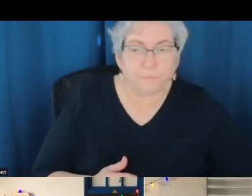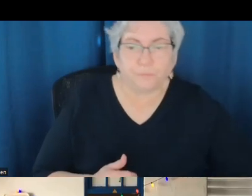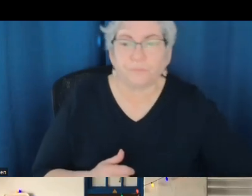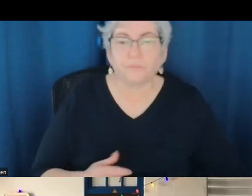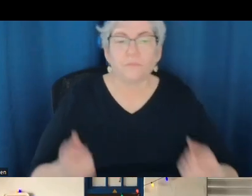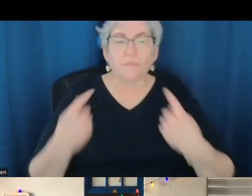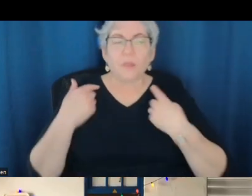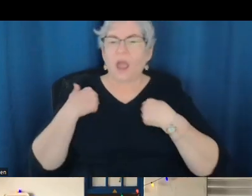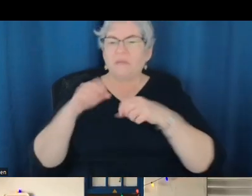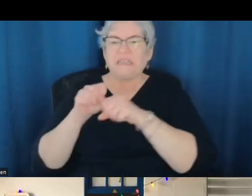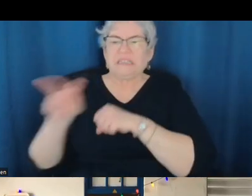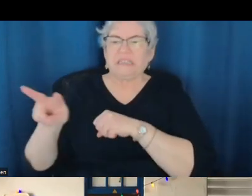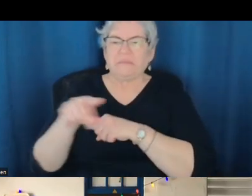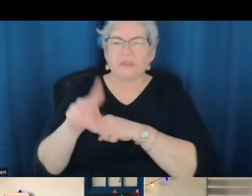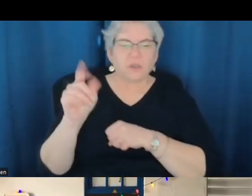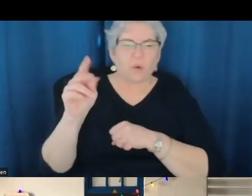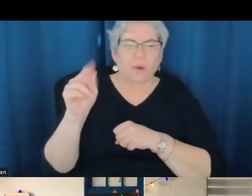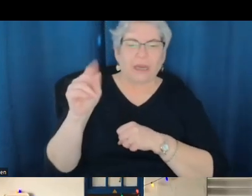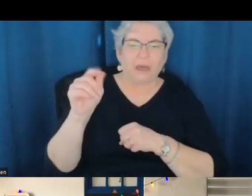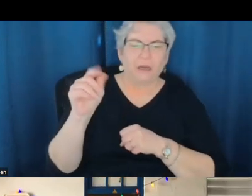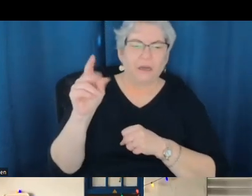I'm gonna skip through this one quickly.